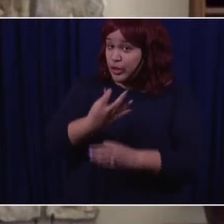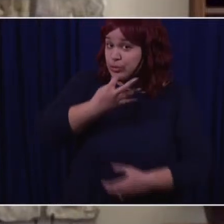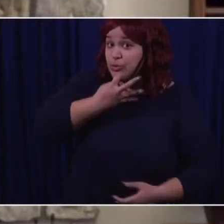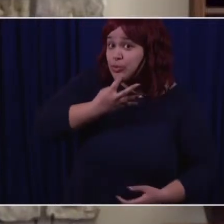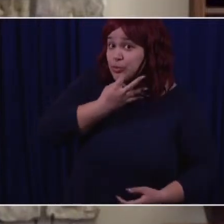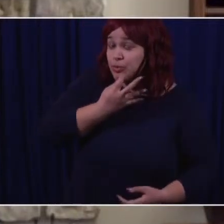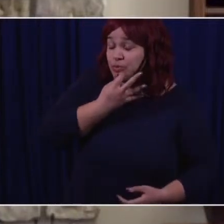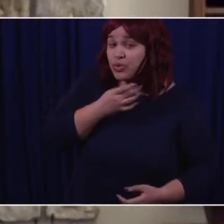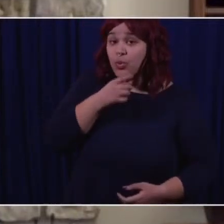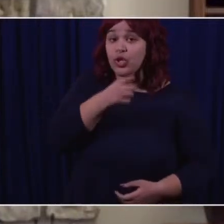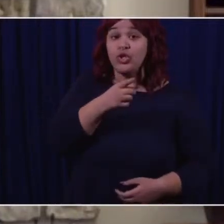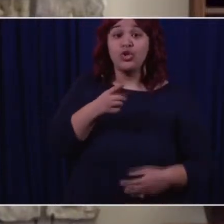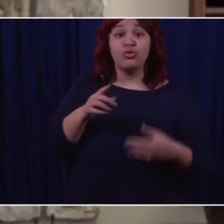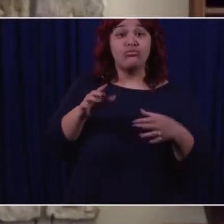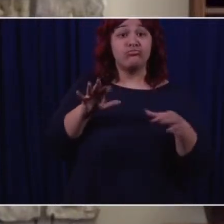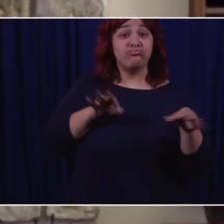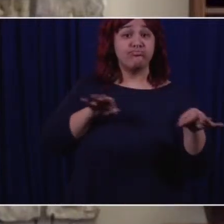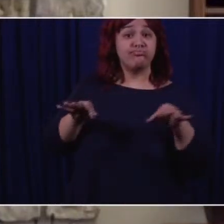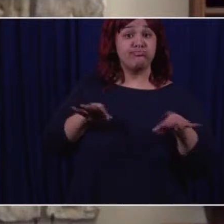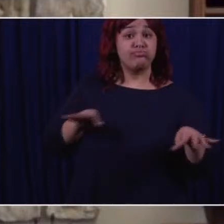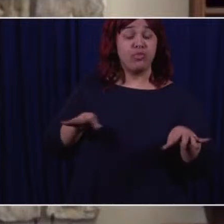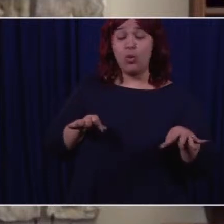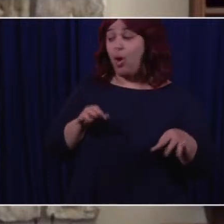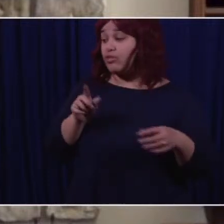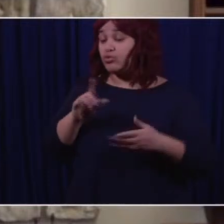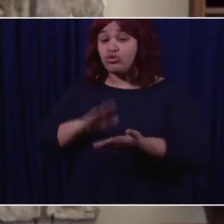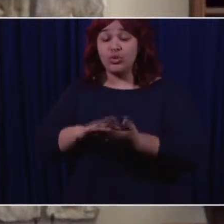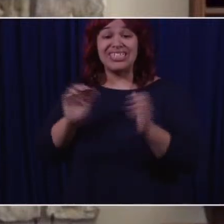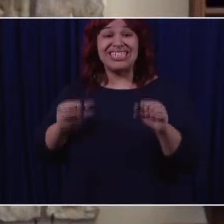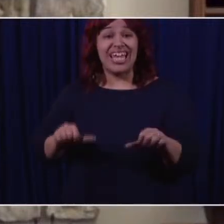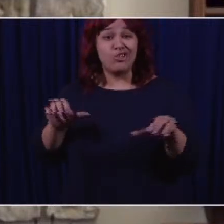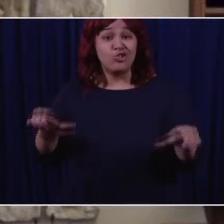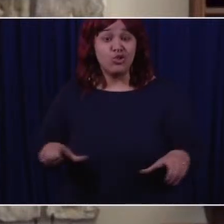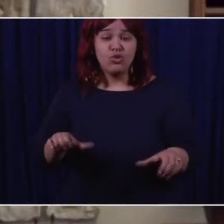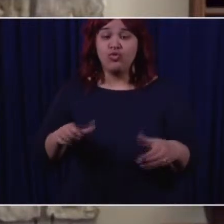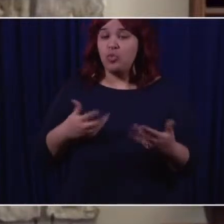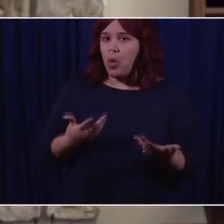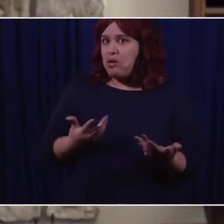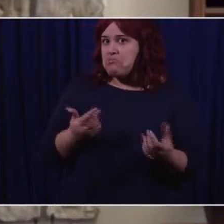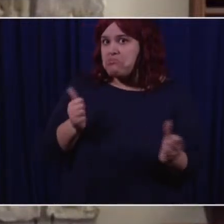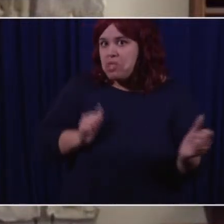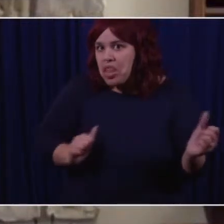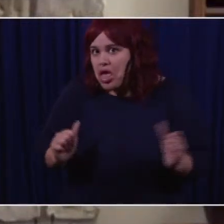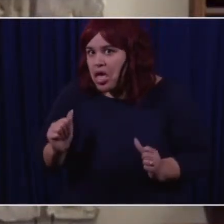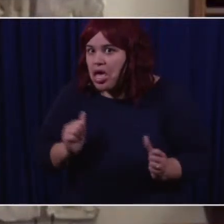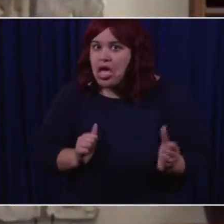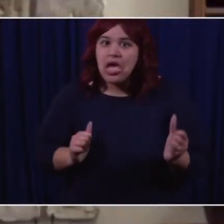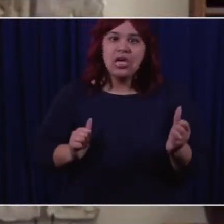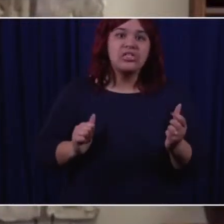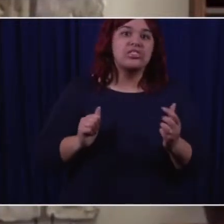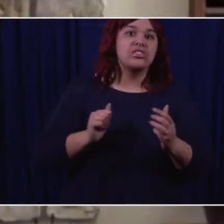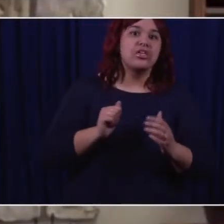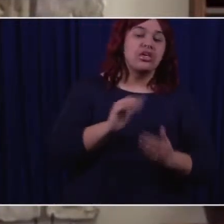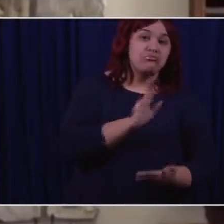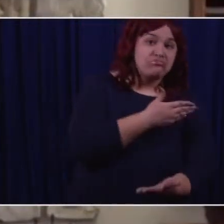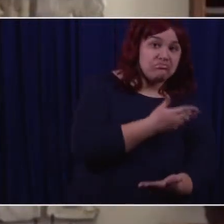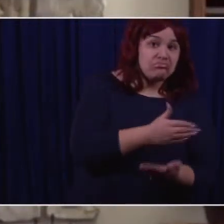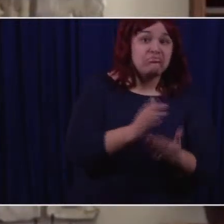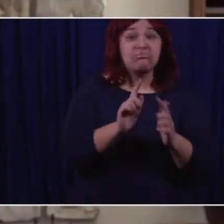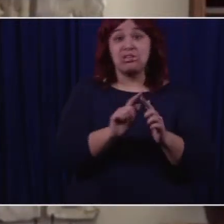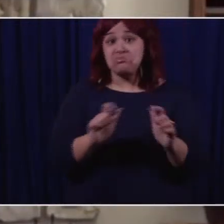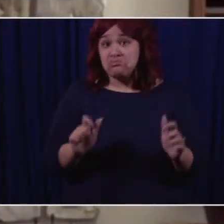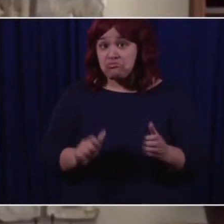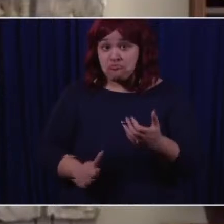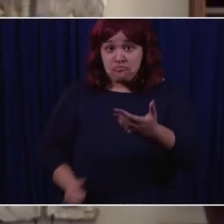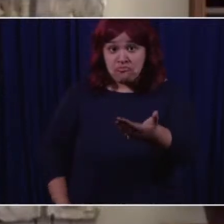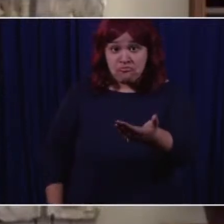like that to enable them to happen and to happen safely? Yeah, I think a lot of guidance has already been issued, and we're